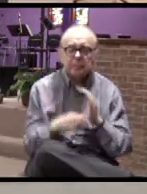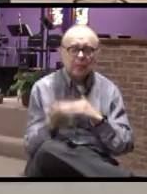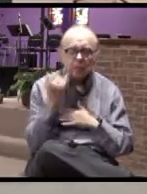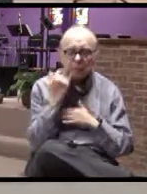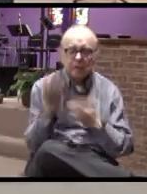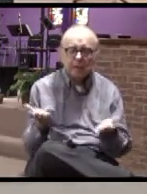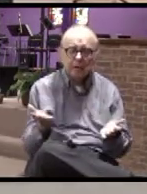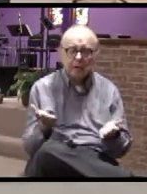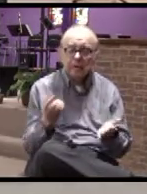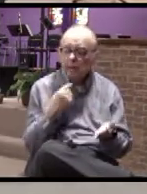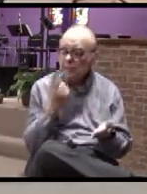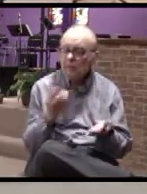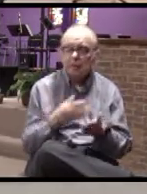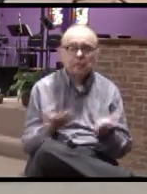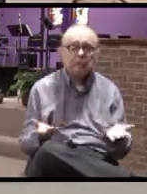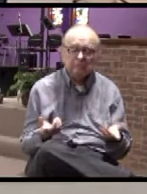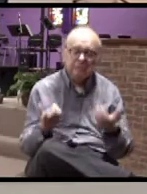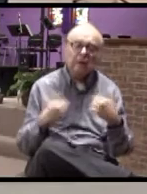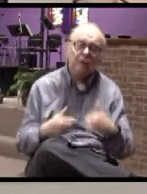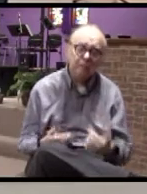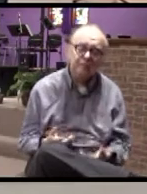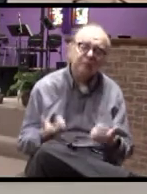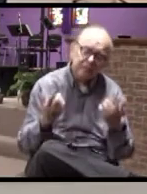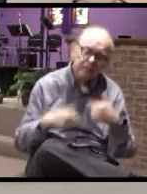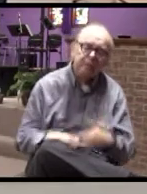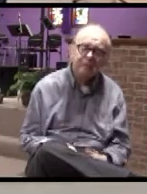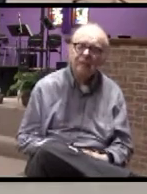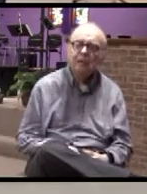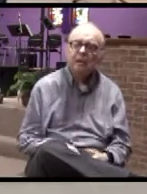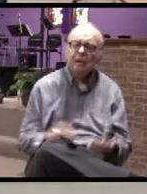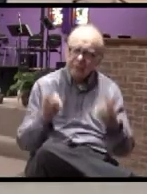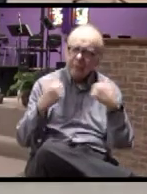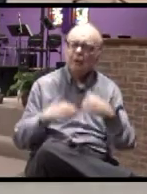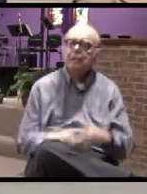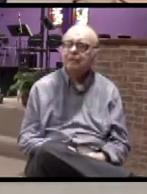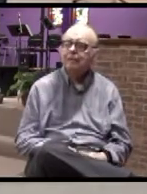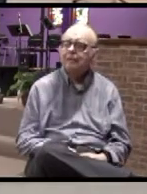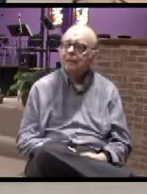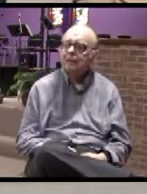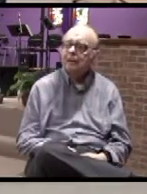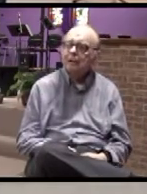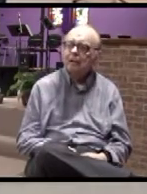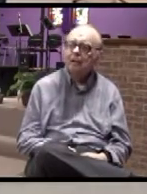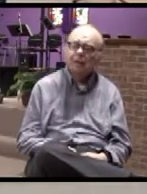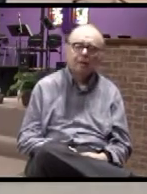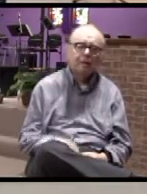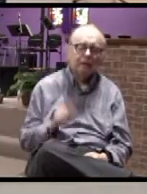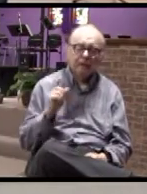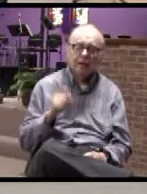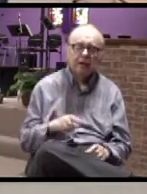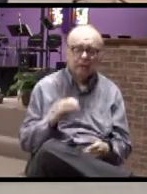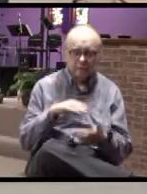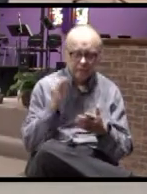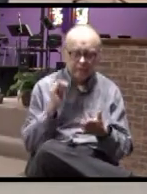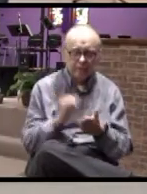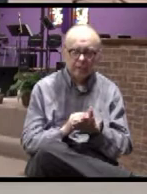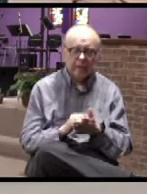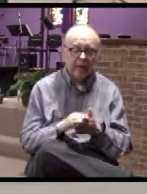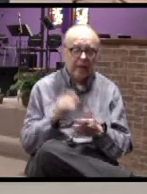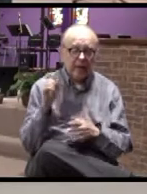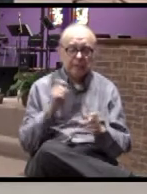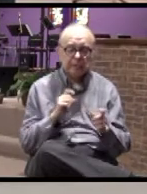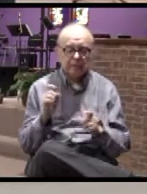What if? You know what I say? Come on. Come on. That's what you just need to learn. That